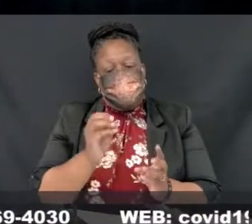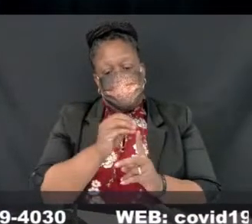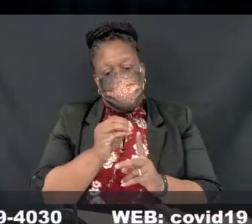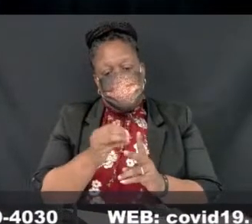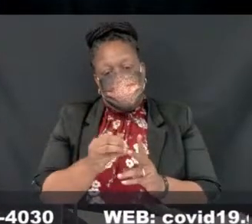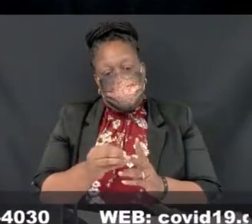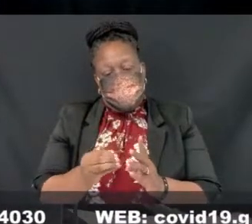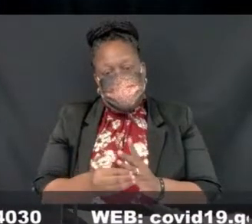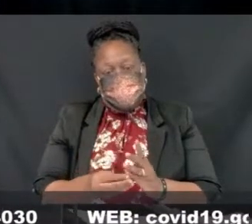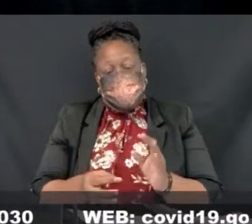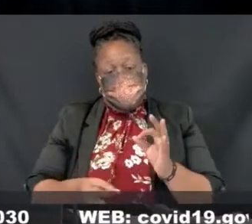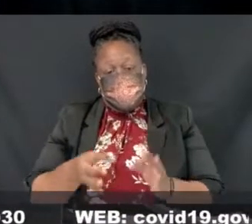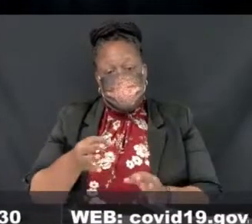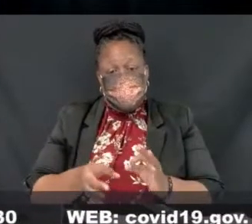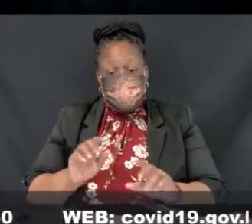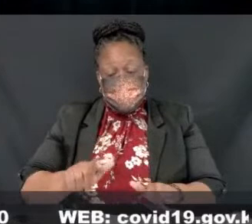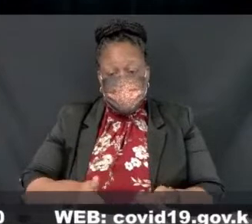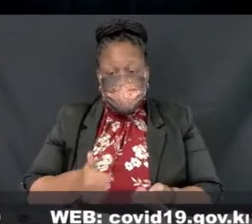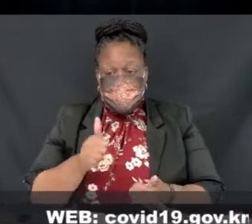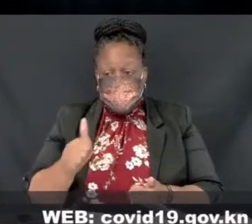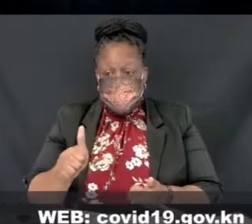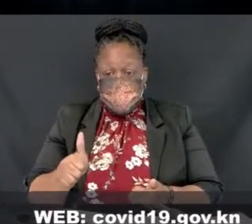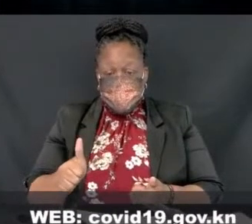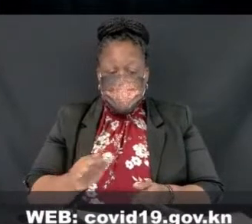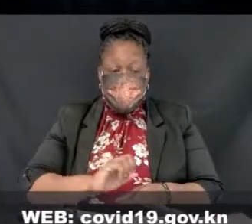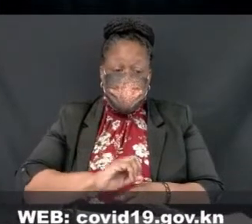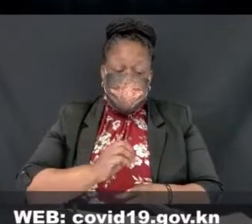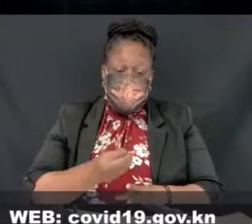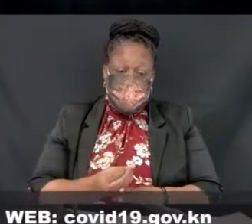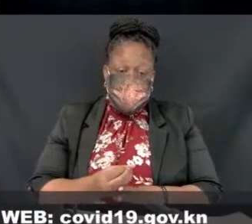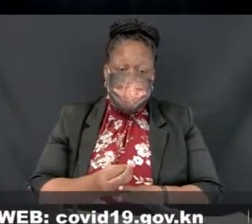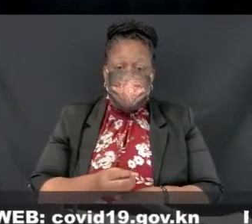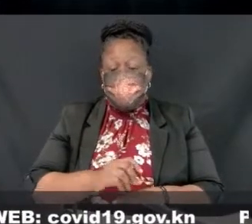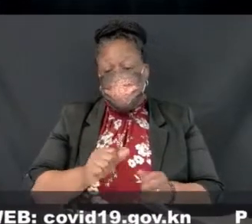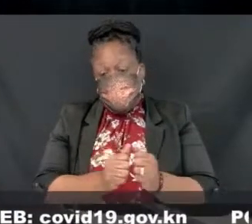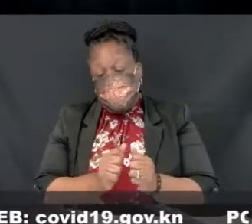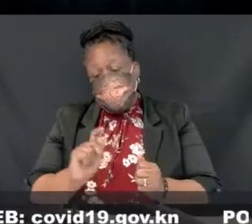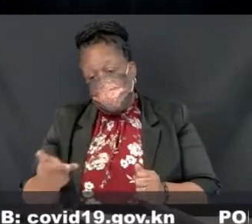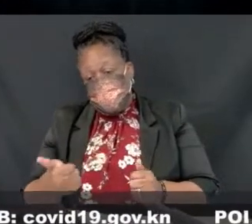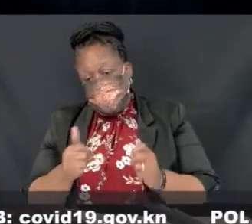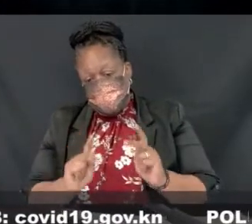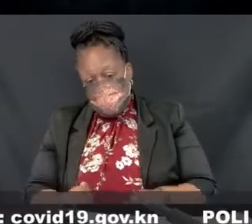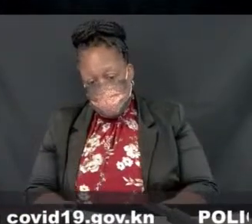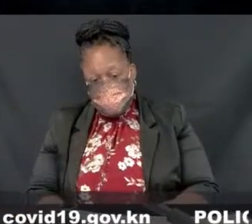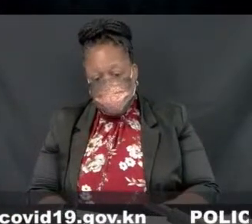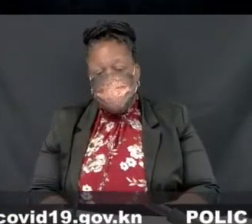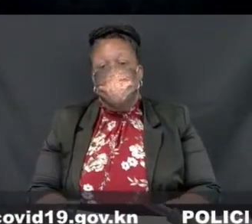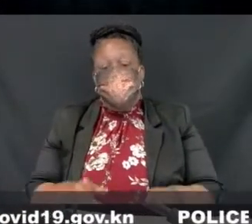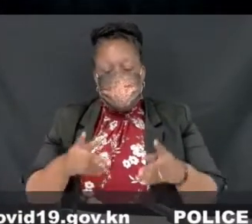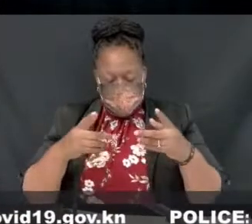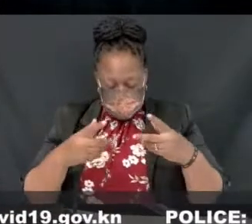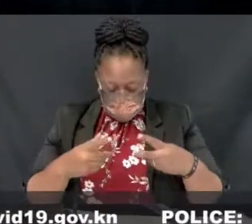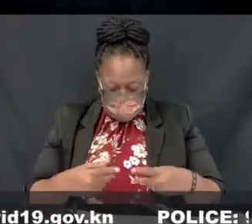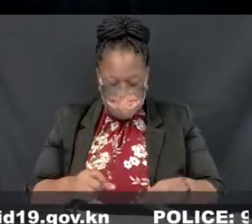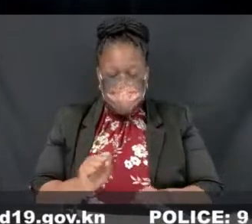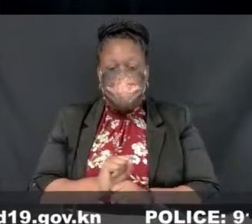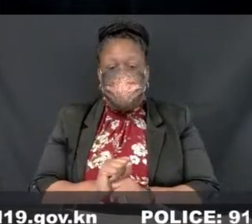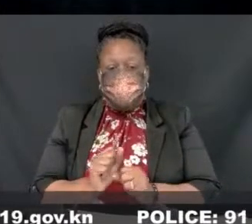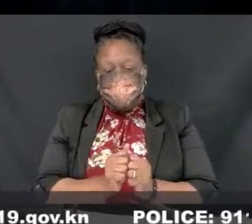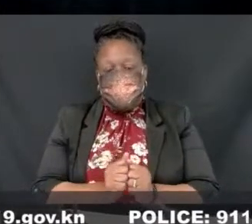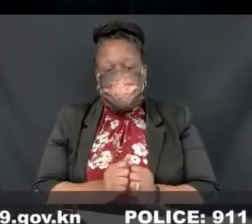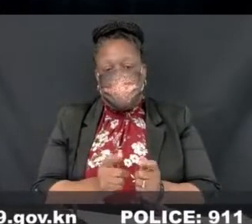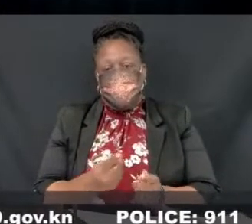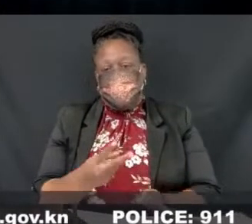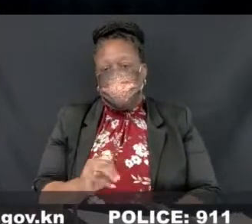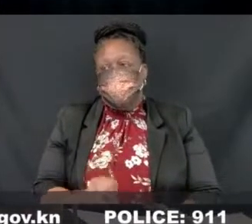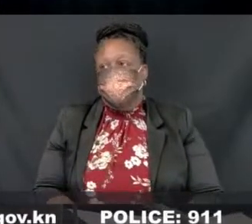It's something that, again, will be down to the benefit of you, the citizens, and the country by extension.